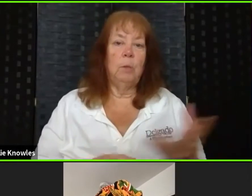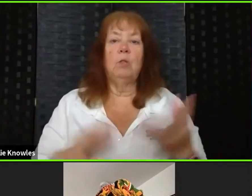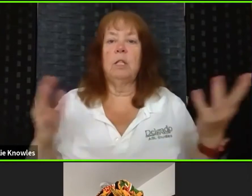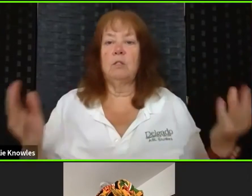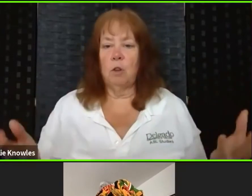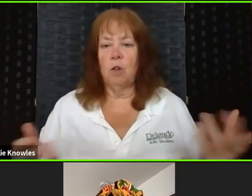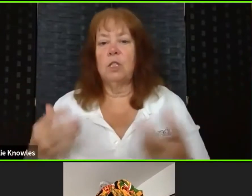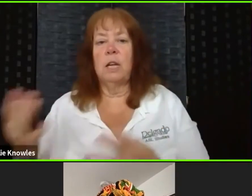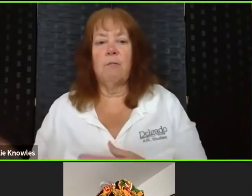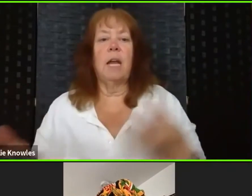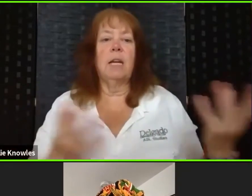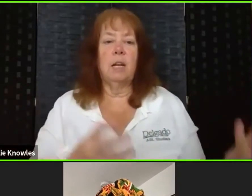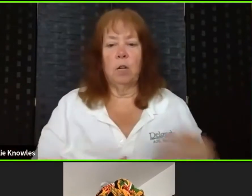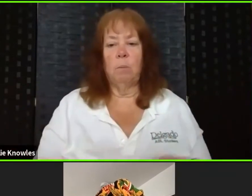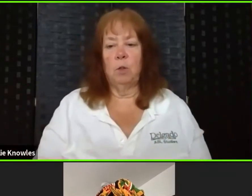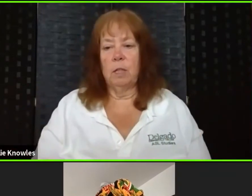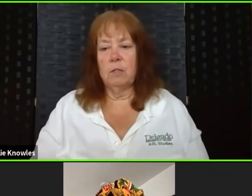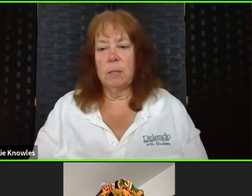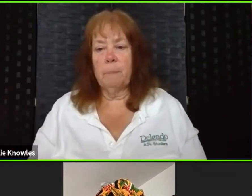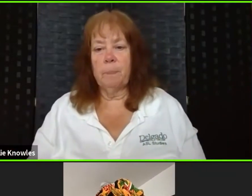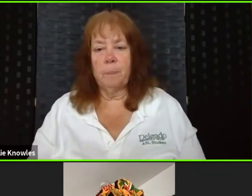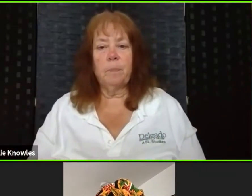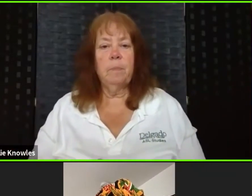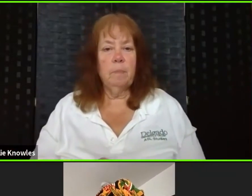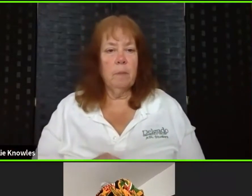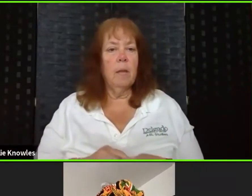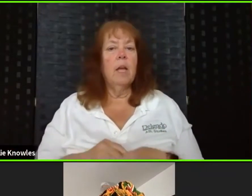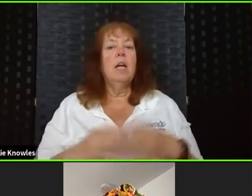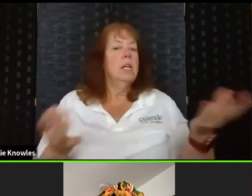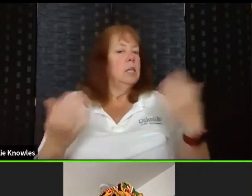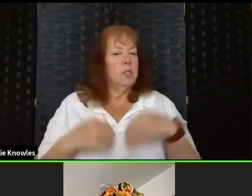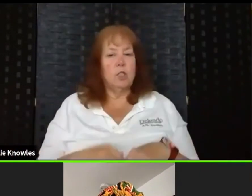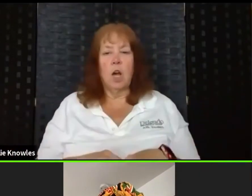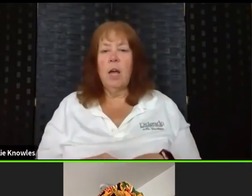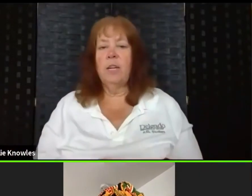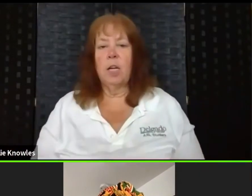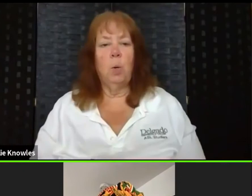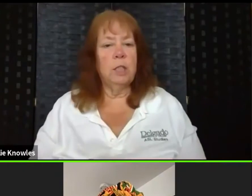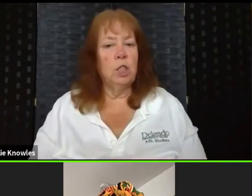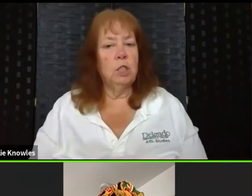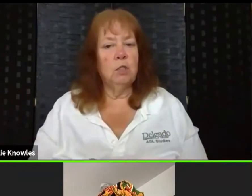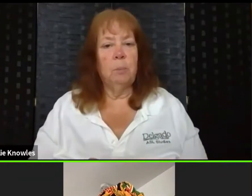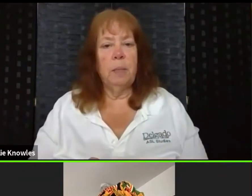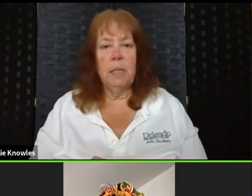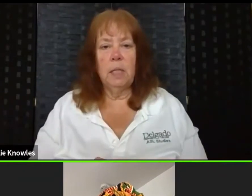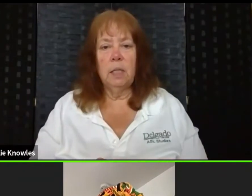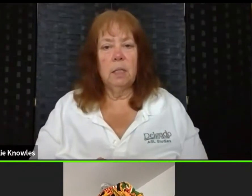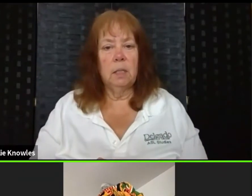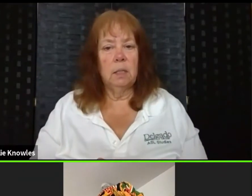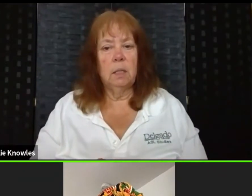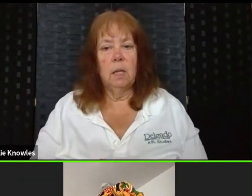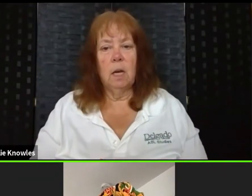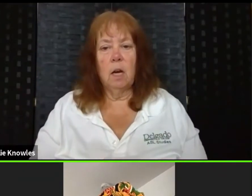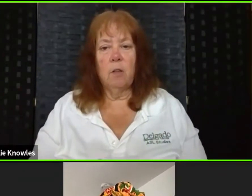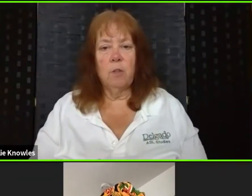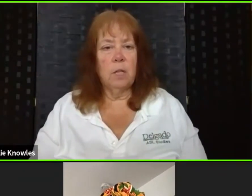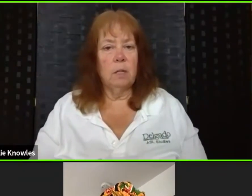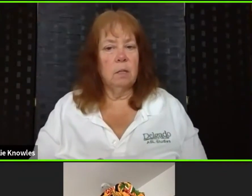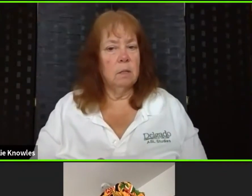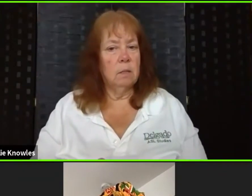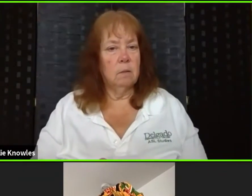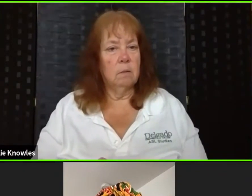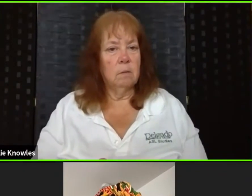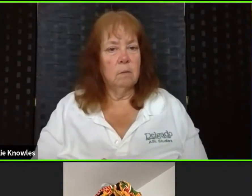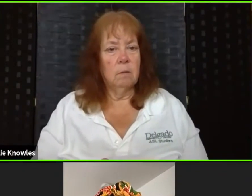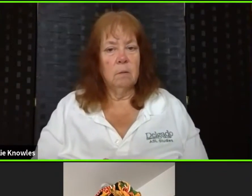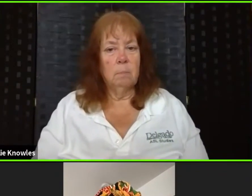the communities at large, deaf and hearing communities. Yes. Y'all have any questions for me other